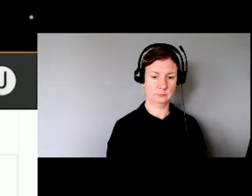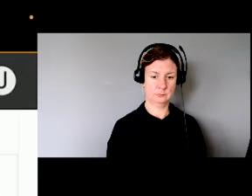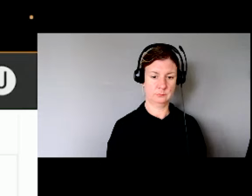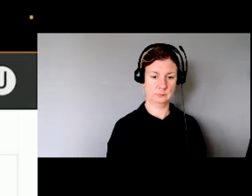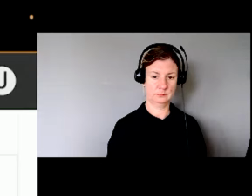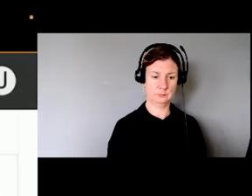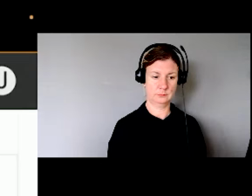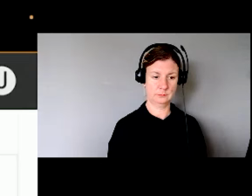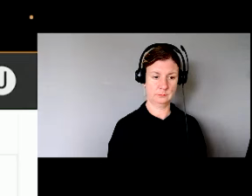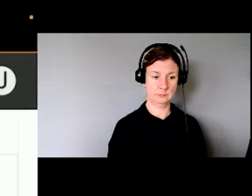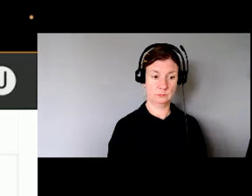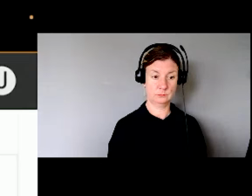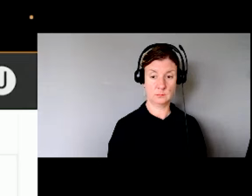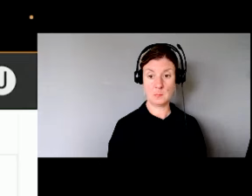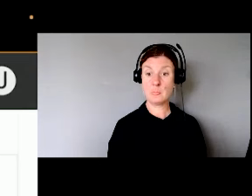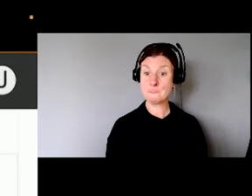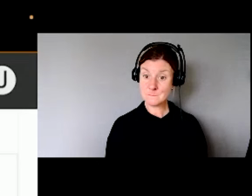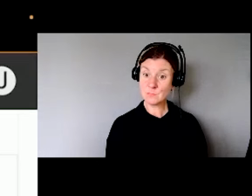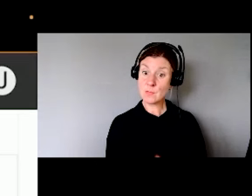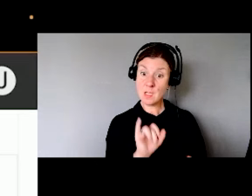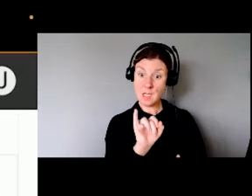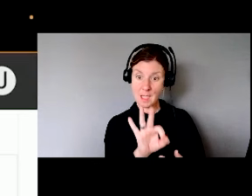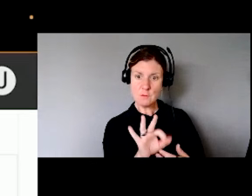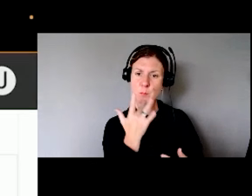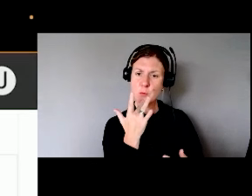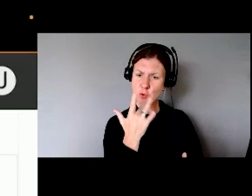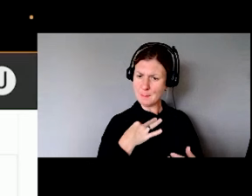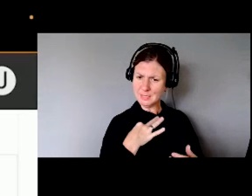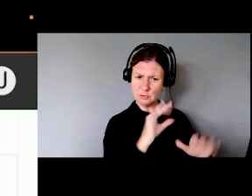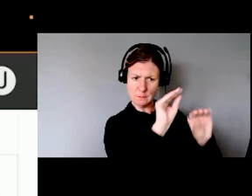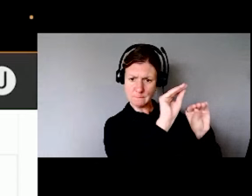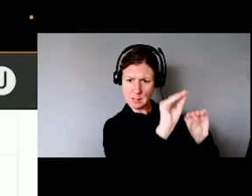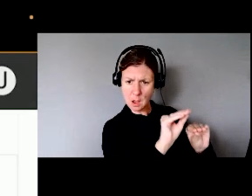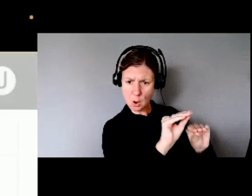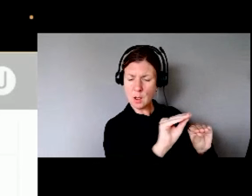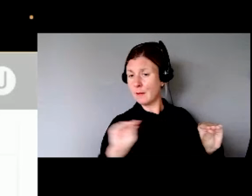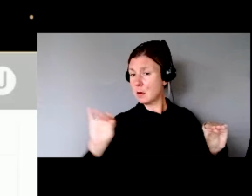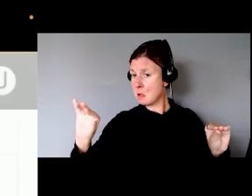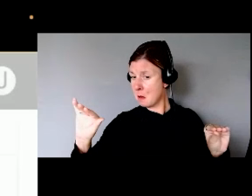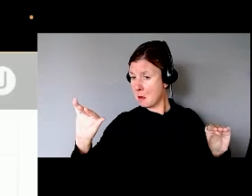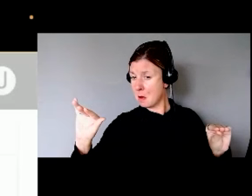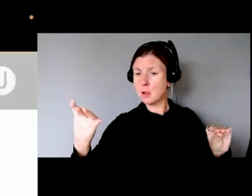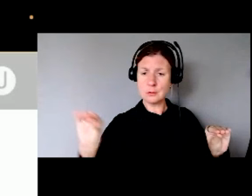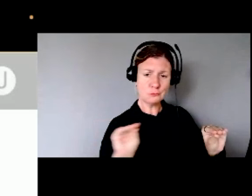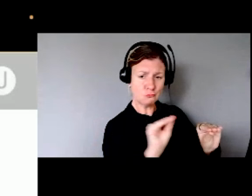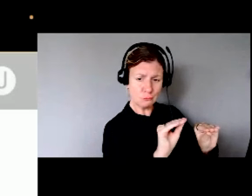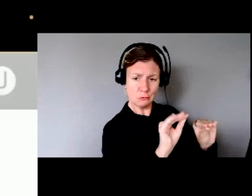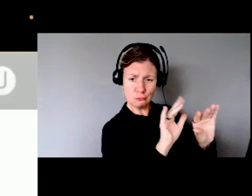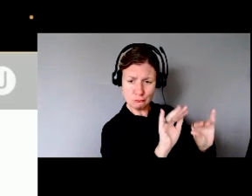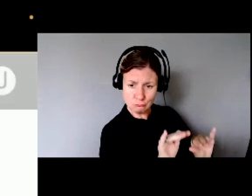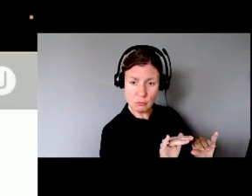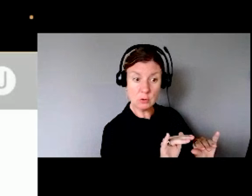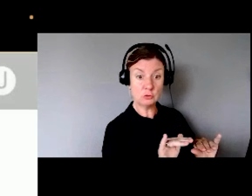You can save as you go if you'd like to work on your application over a period of time. Save Draft will save